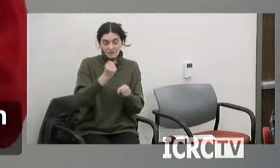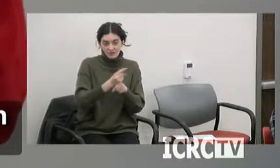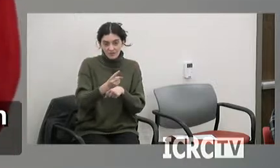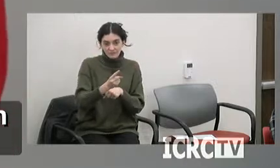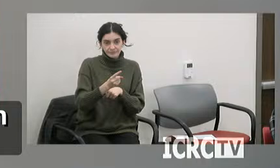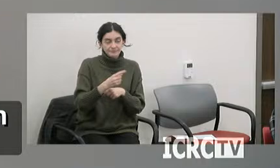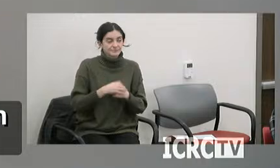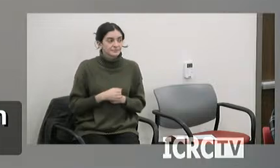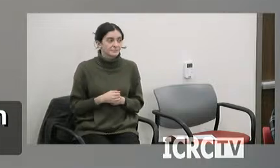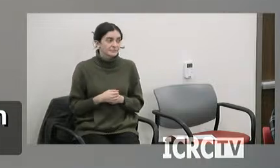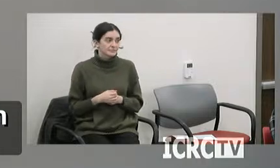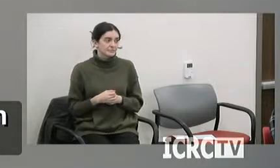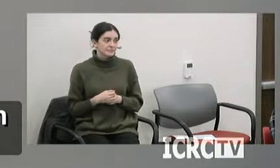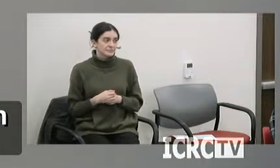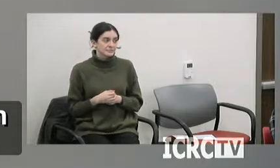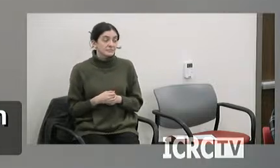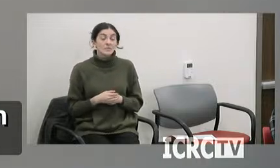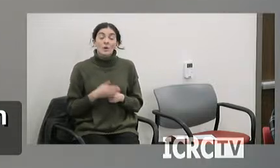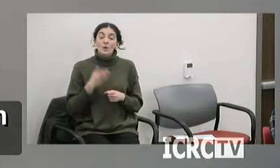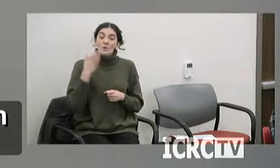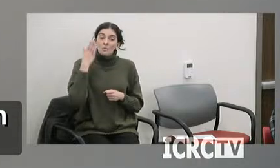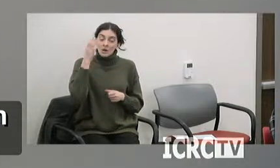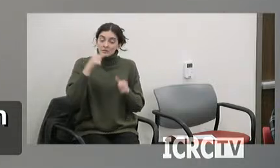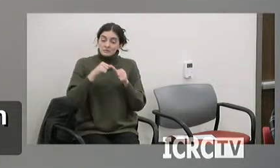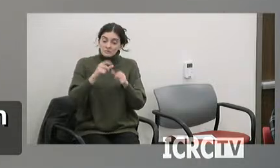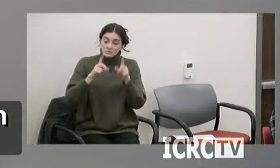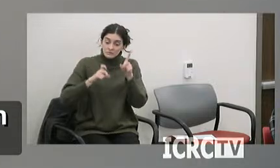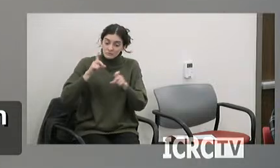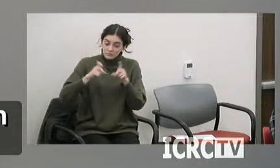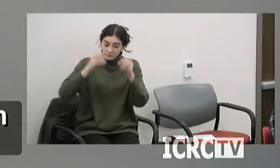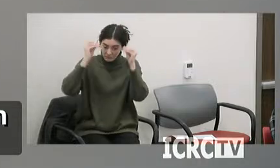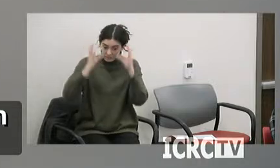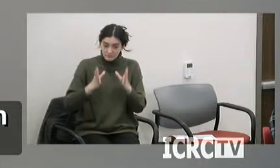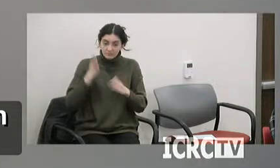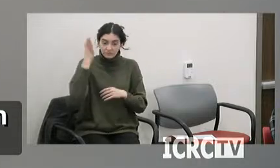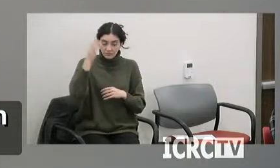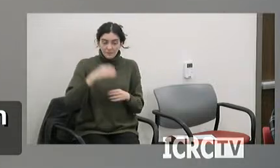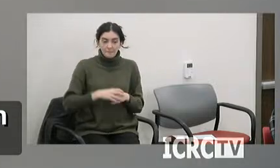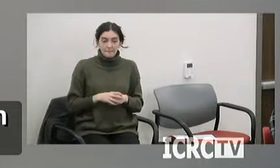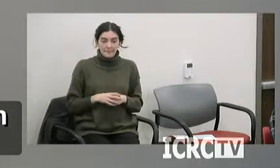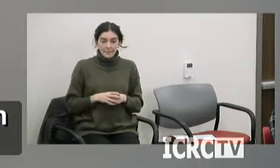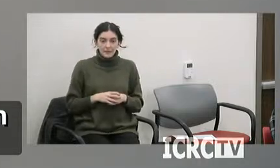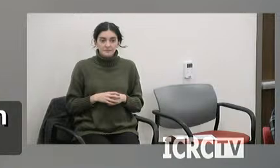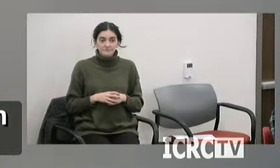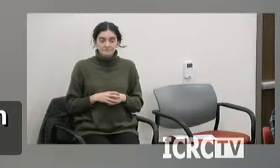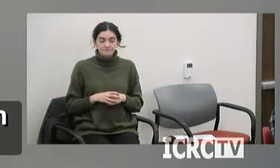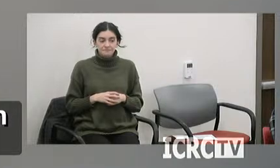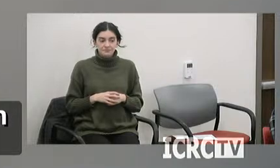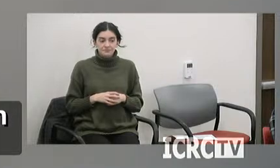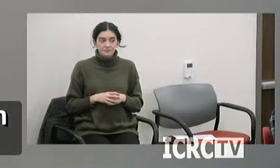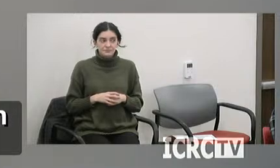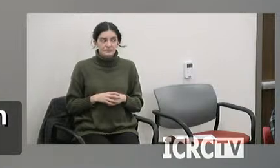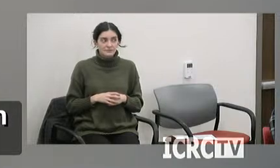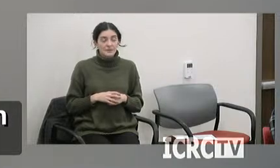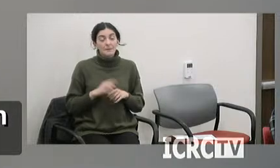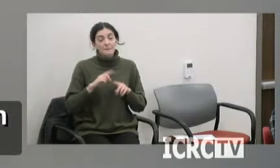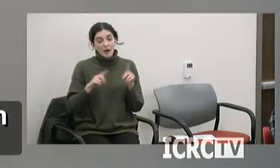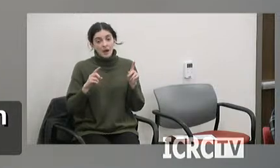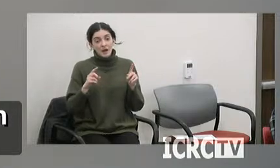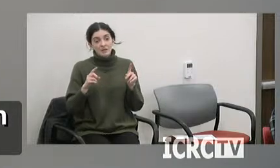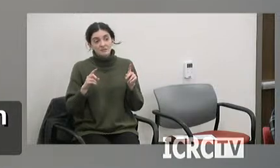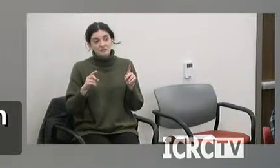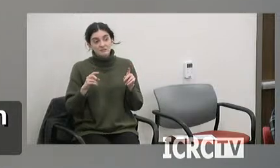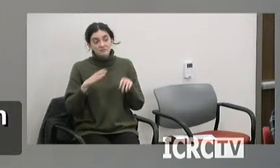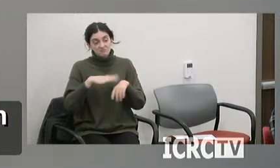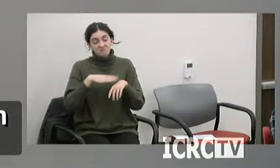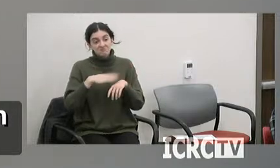continue to engage our teachers. I don't want to say there are a lot of things in our ethos that are free. So I know that